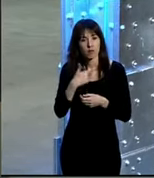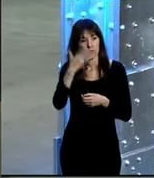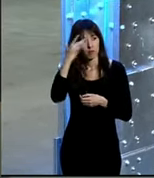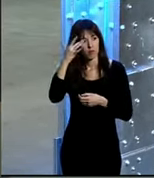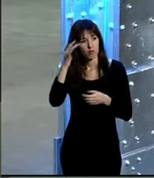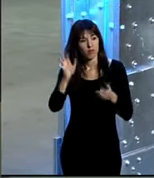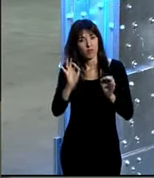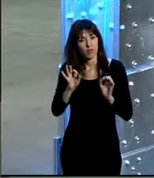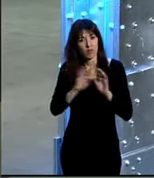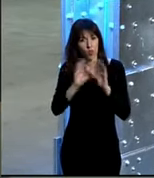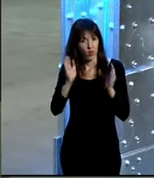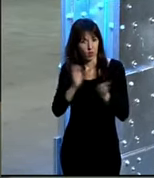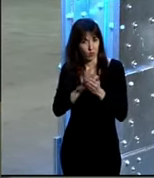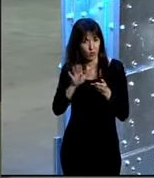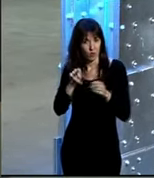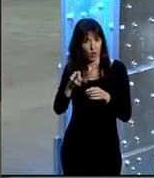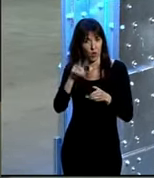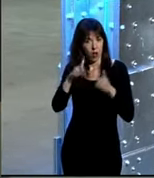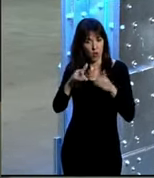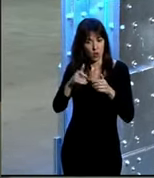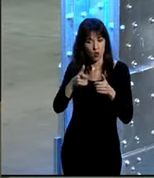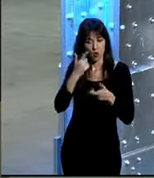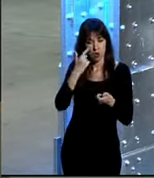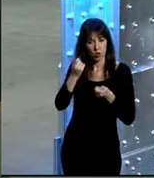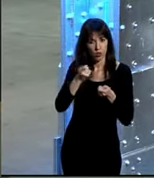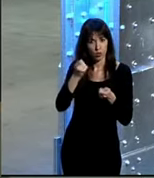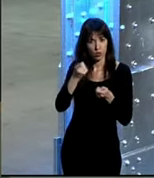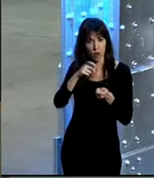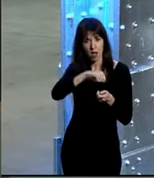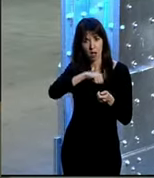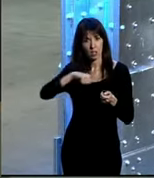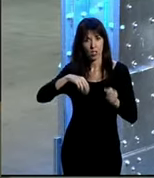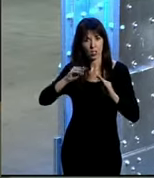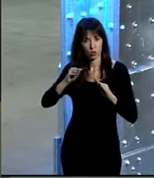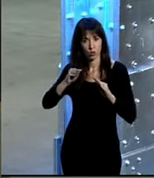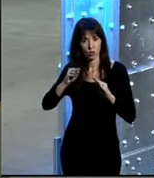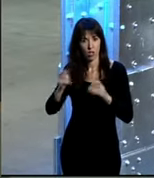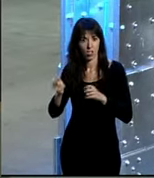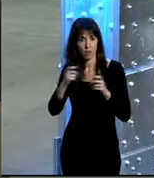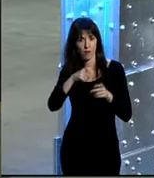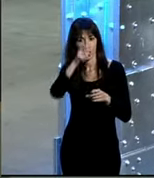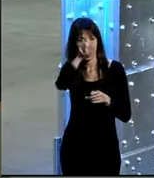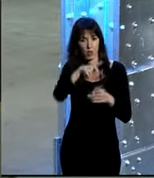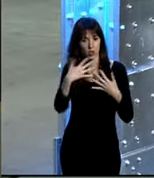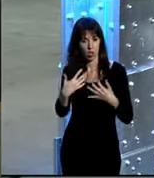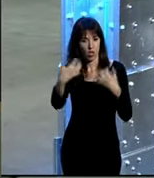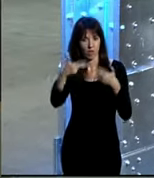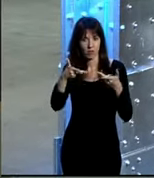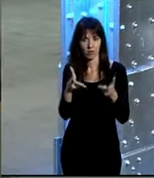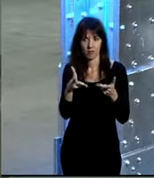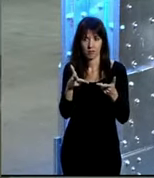depending on the scenario it's on. So we can imagine a possible scenario